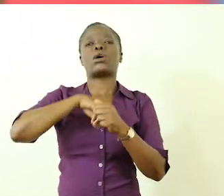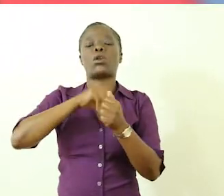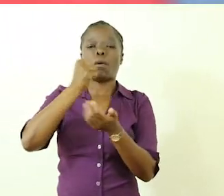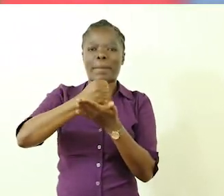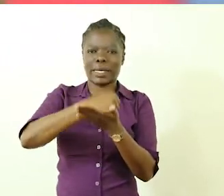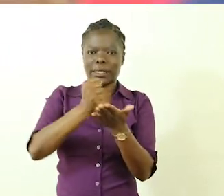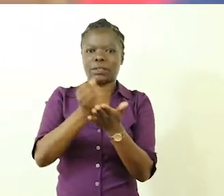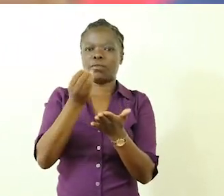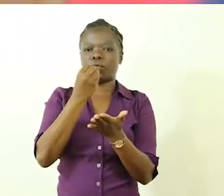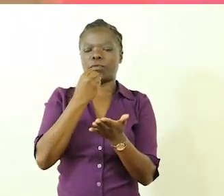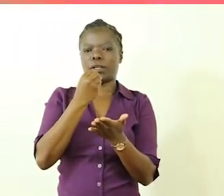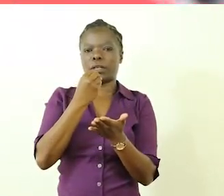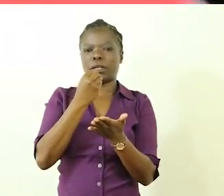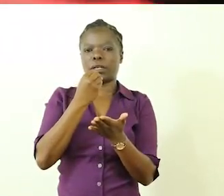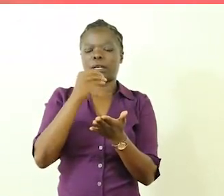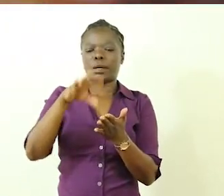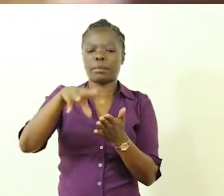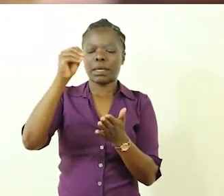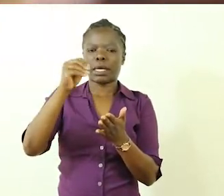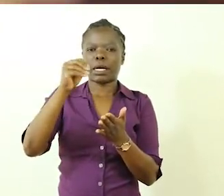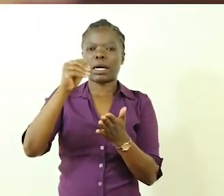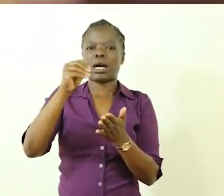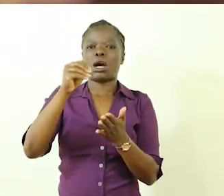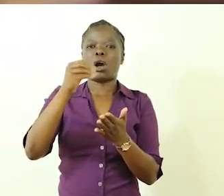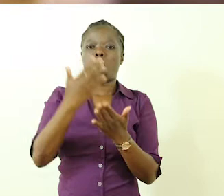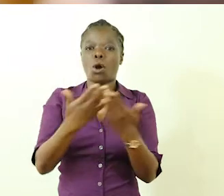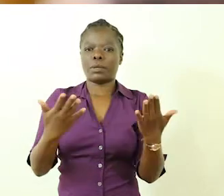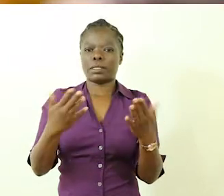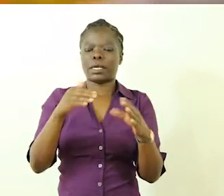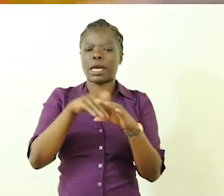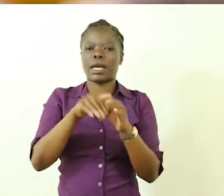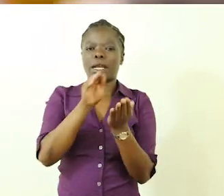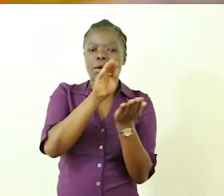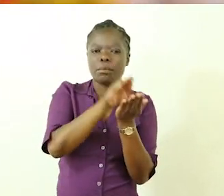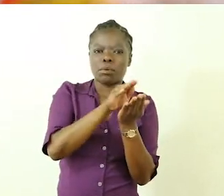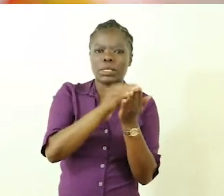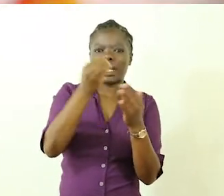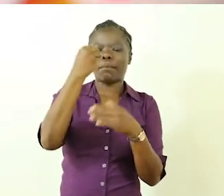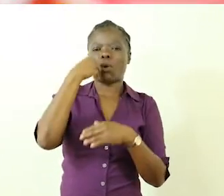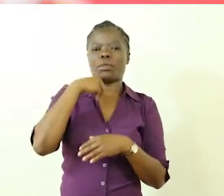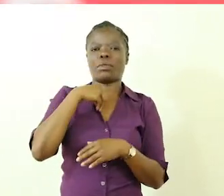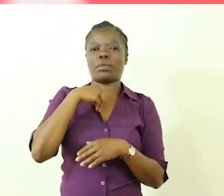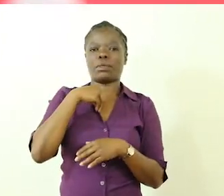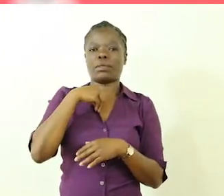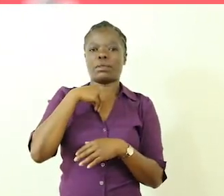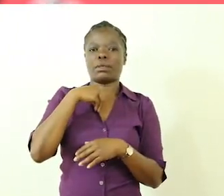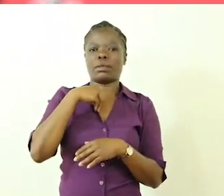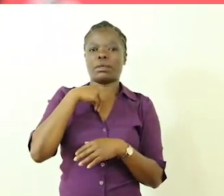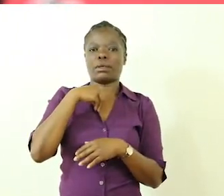mashed food, pick objects and put it in the mouth,